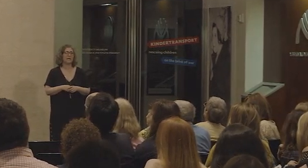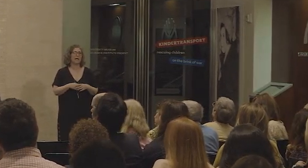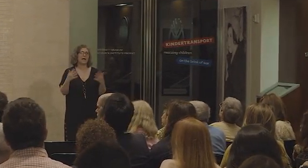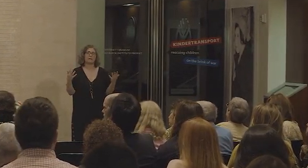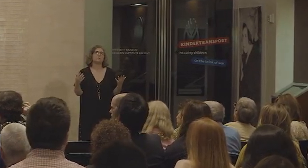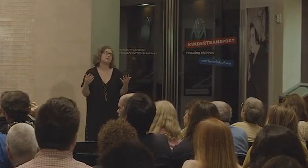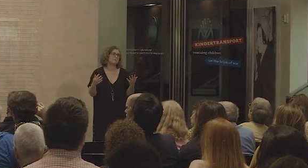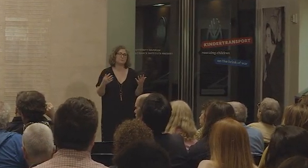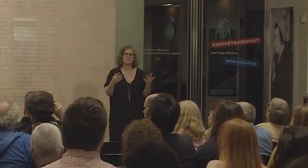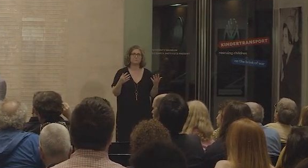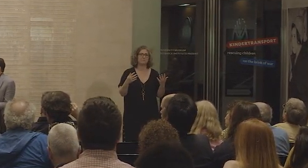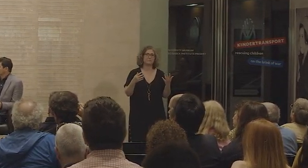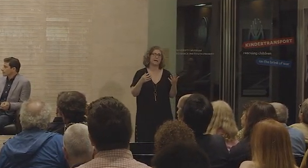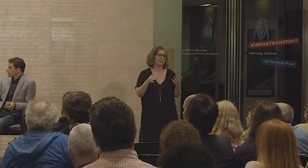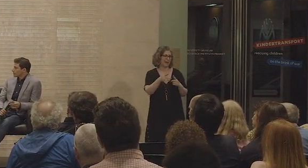In that moment,